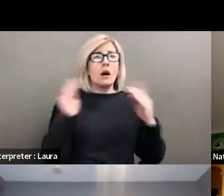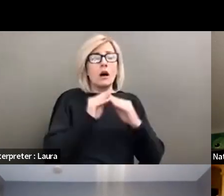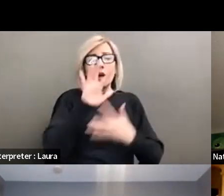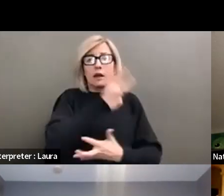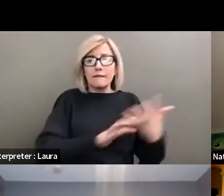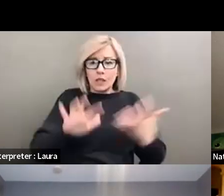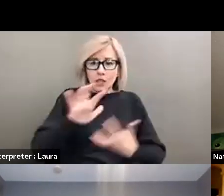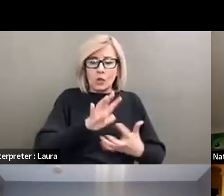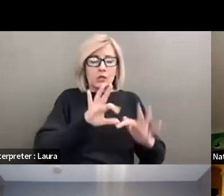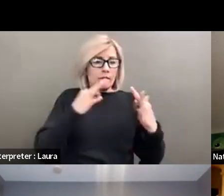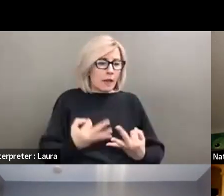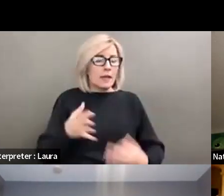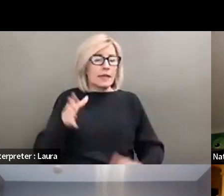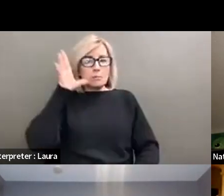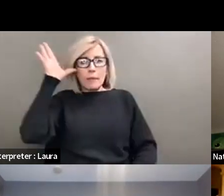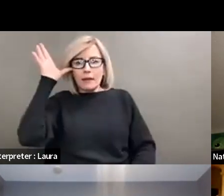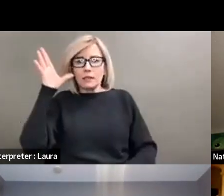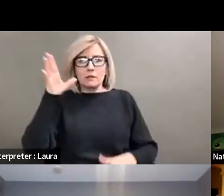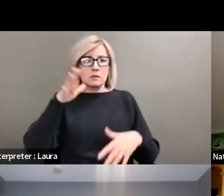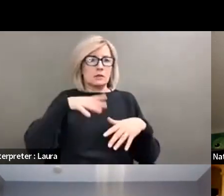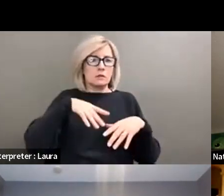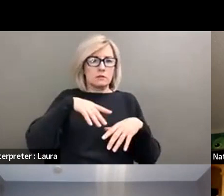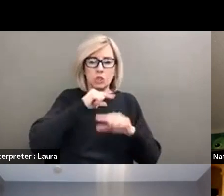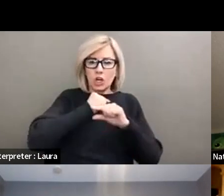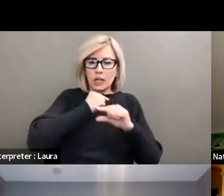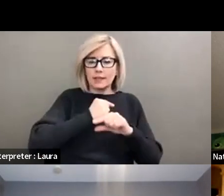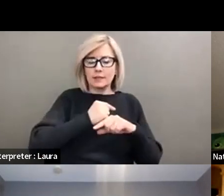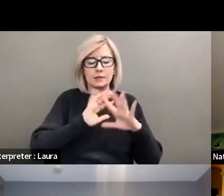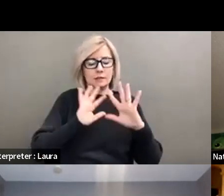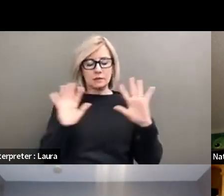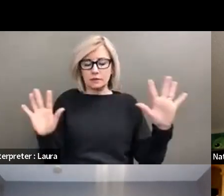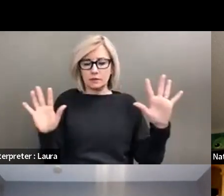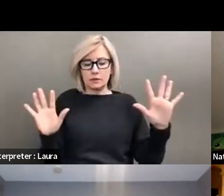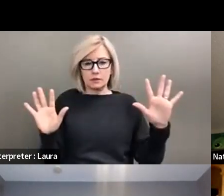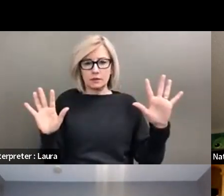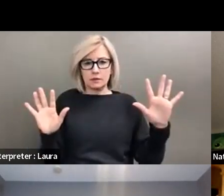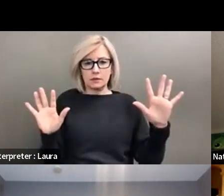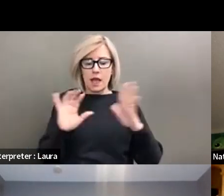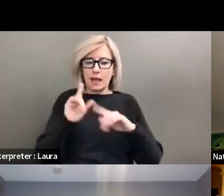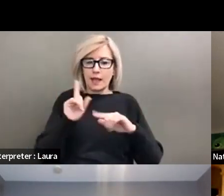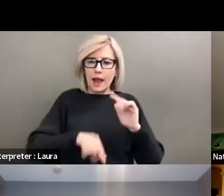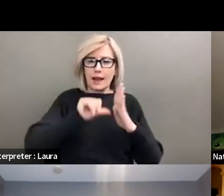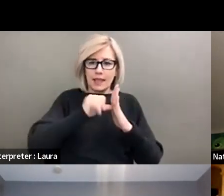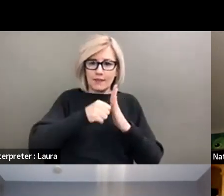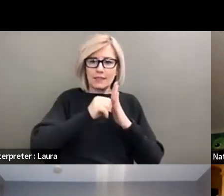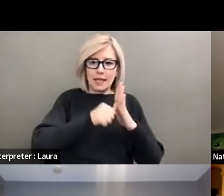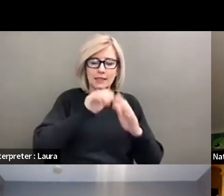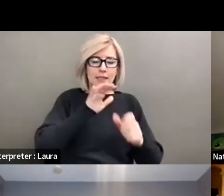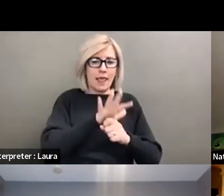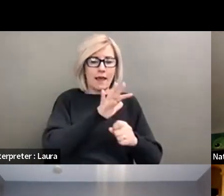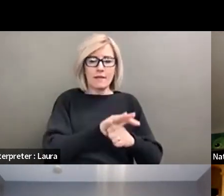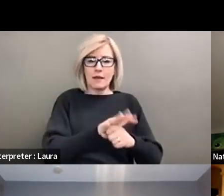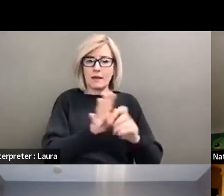families, parents, guardians, conservators. And I can't say it enough that, you know, it